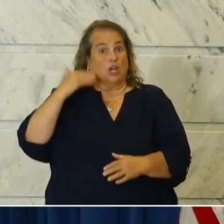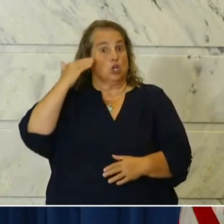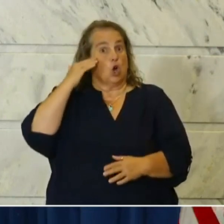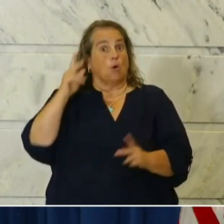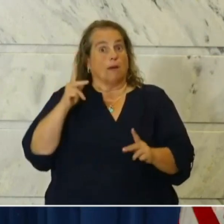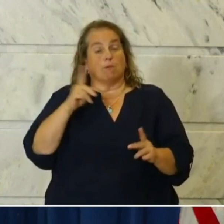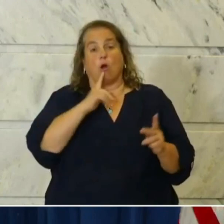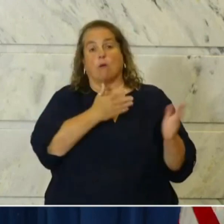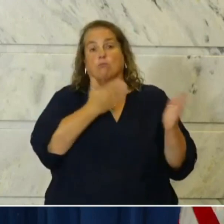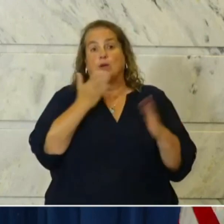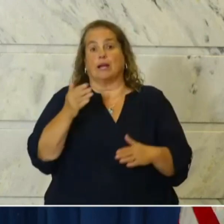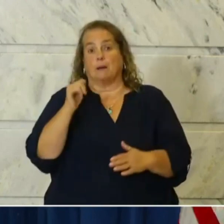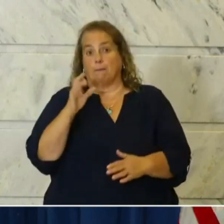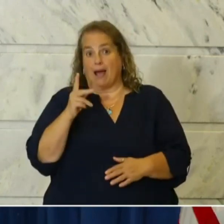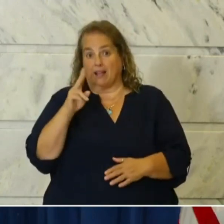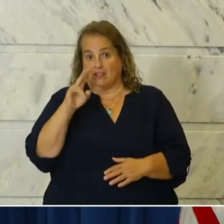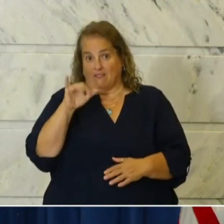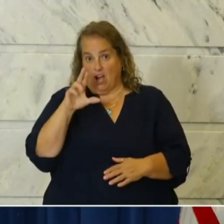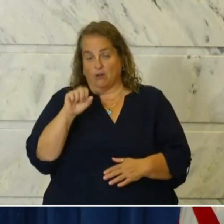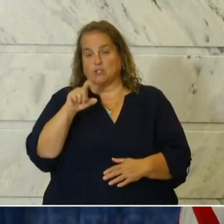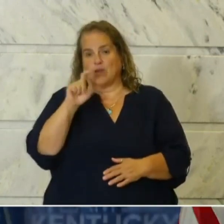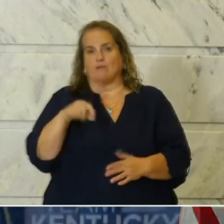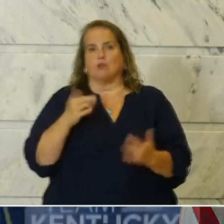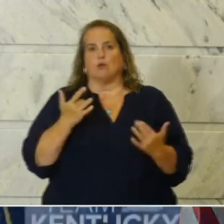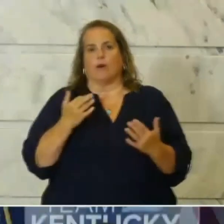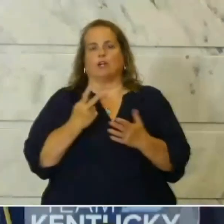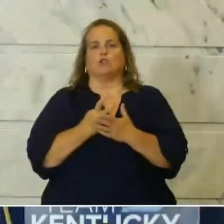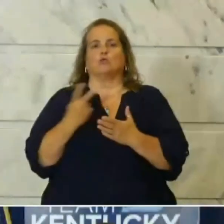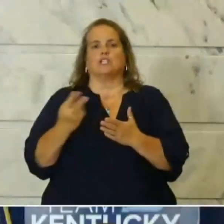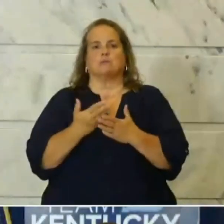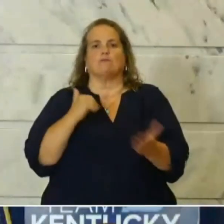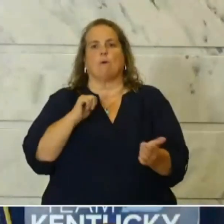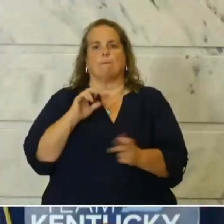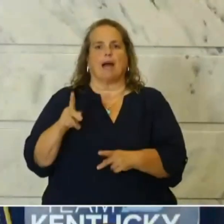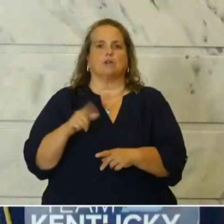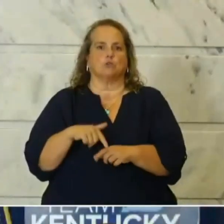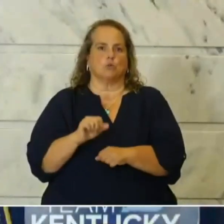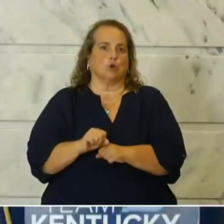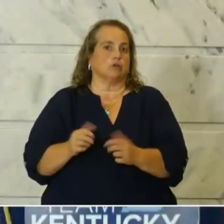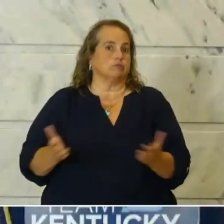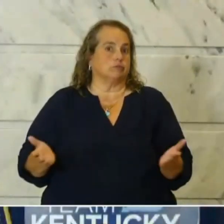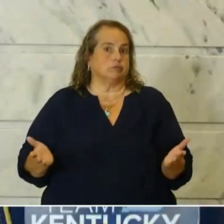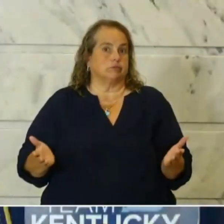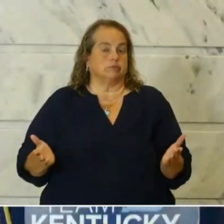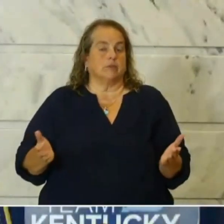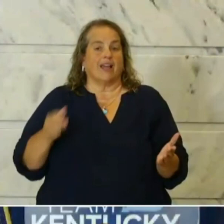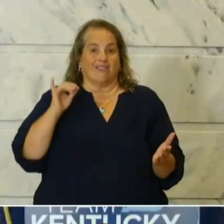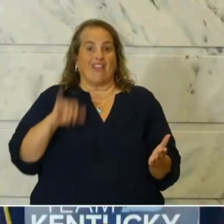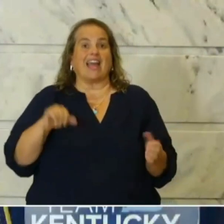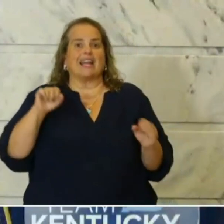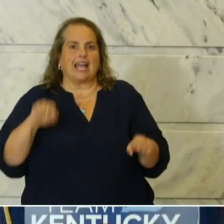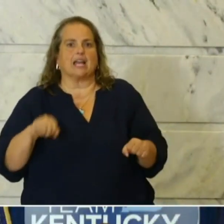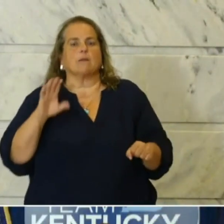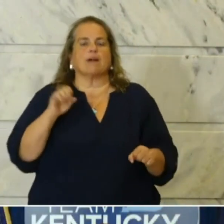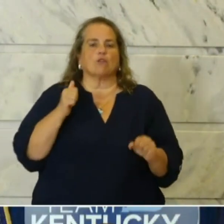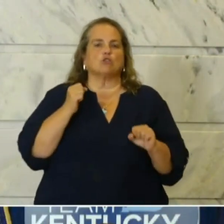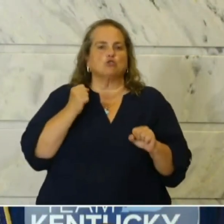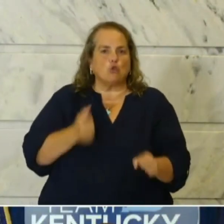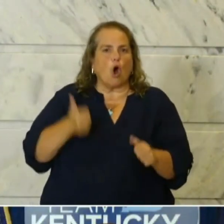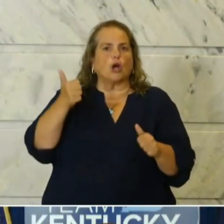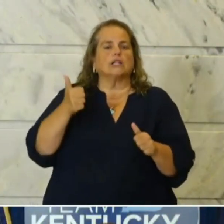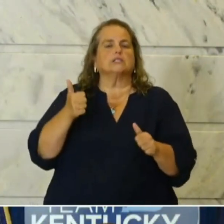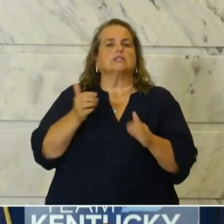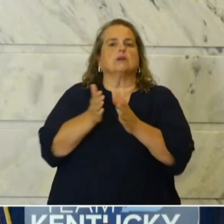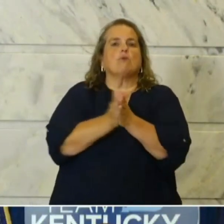are bringing back the virus, you're going to need to wait 2 weeks before coming back to work. That could be the strongest